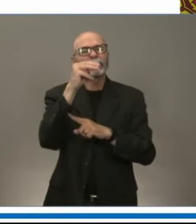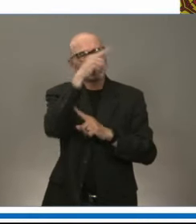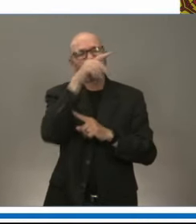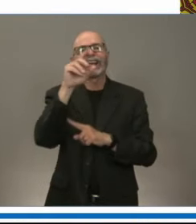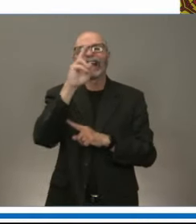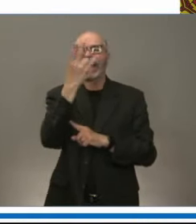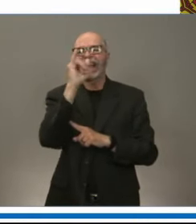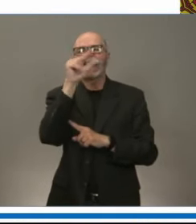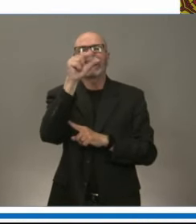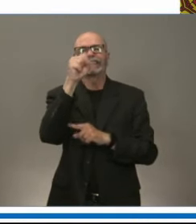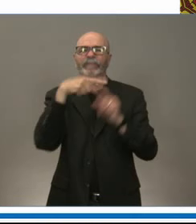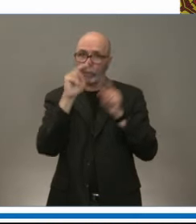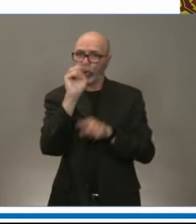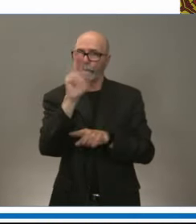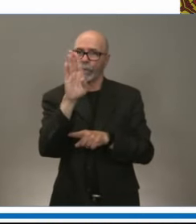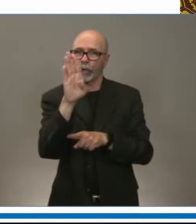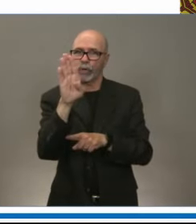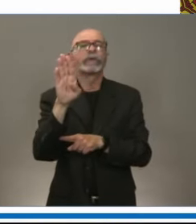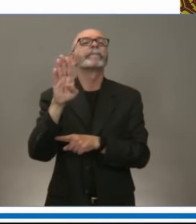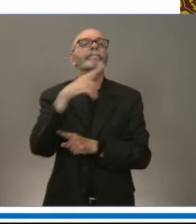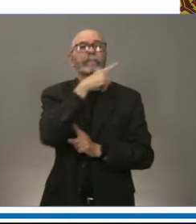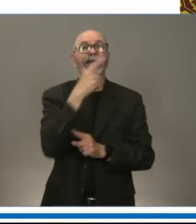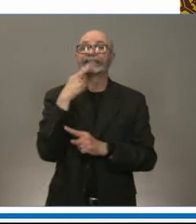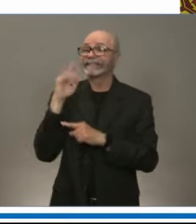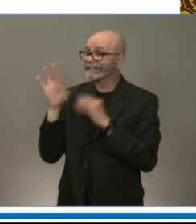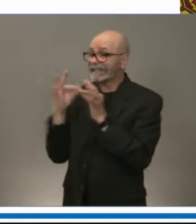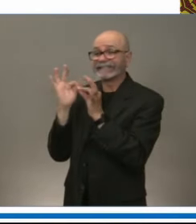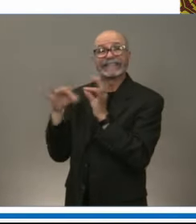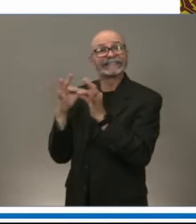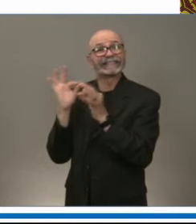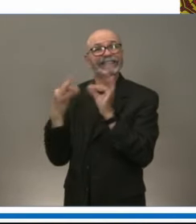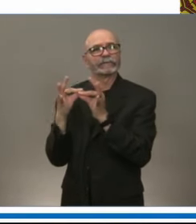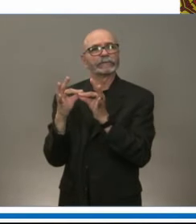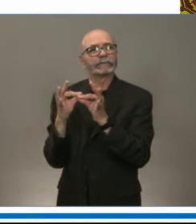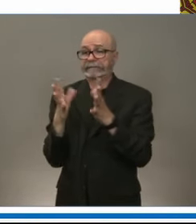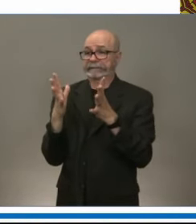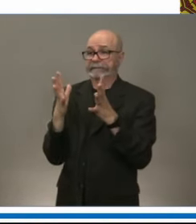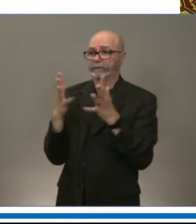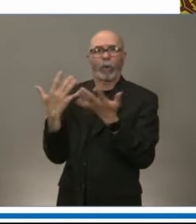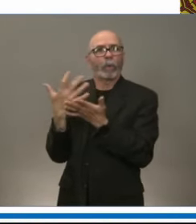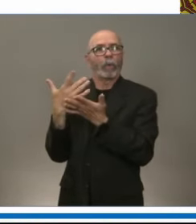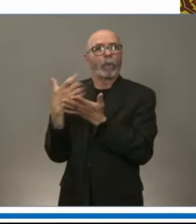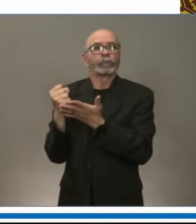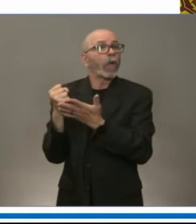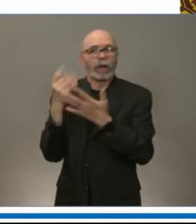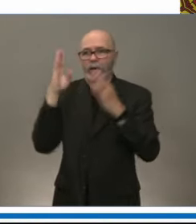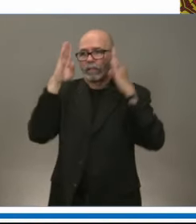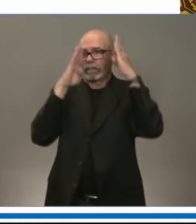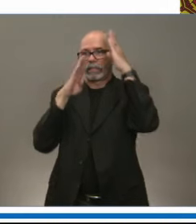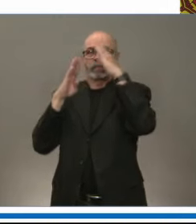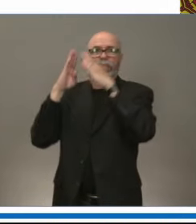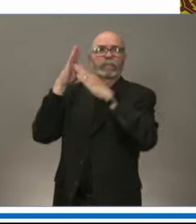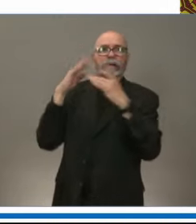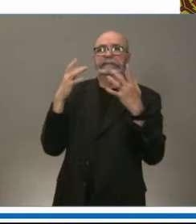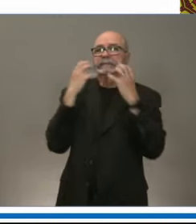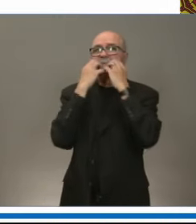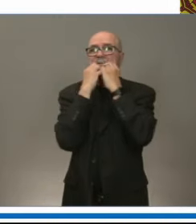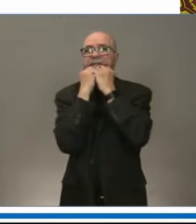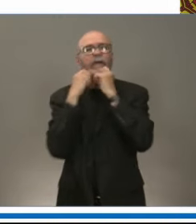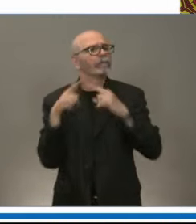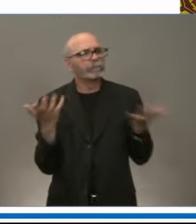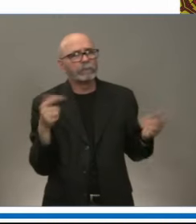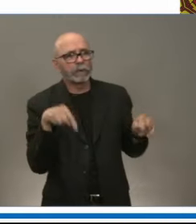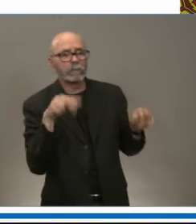out of testing kits pretty quickly. So what's the situation on that here in Nova Scotia? I